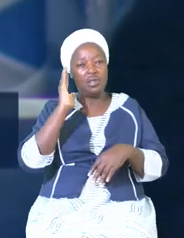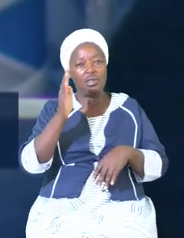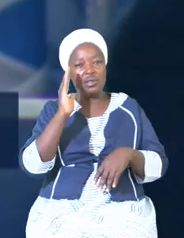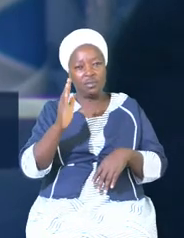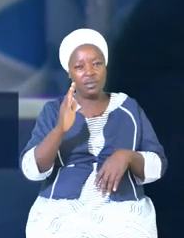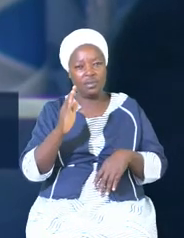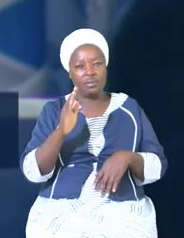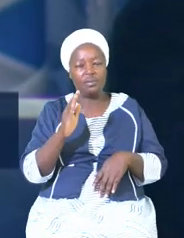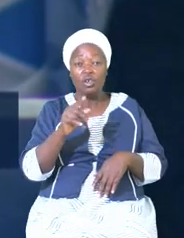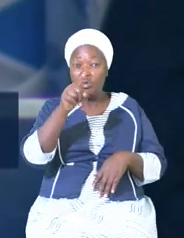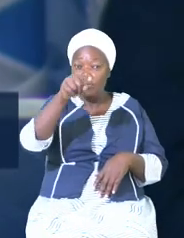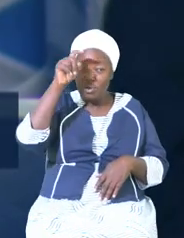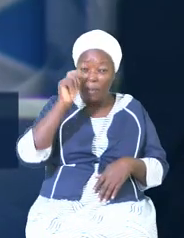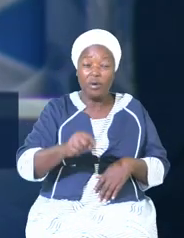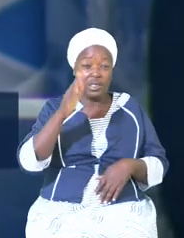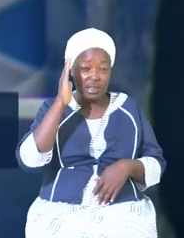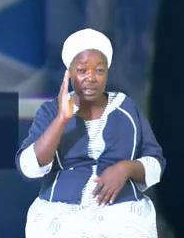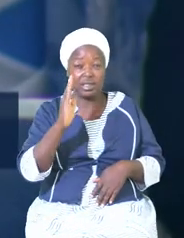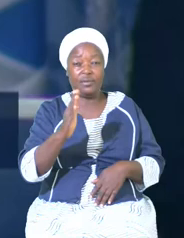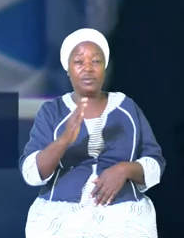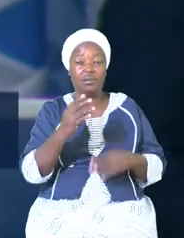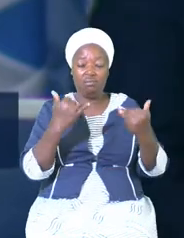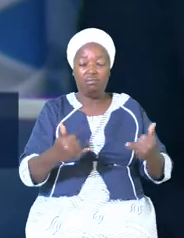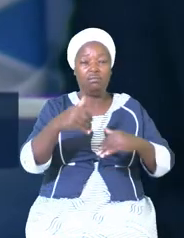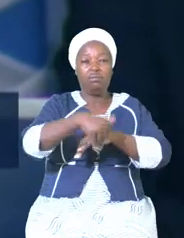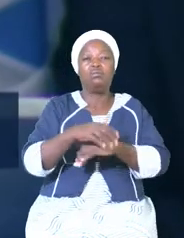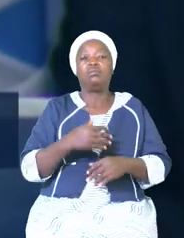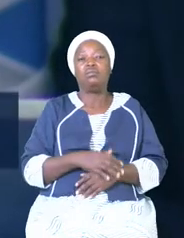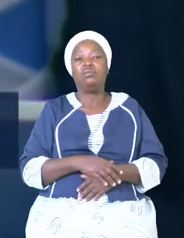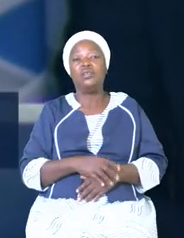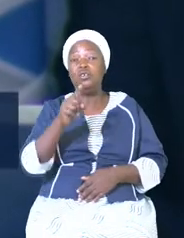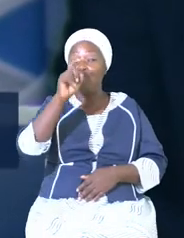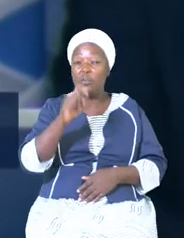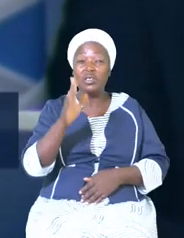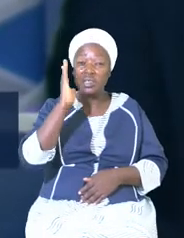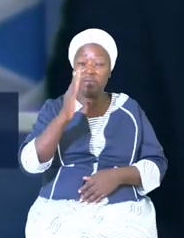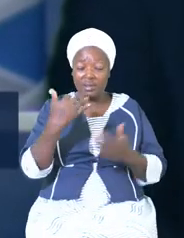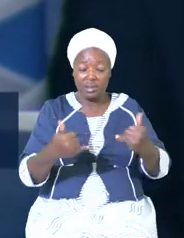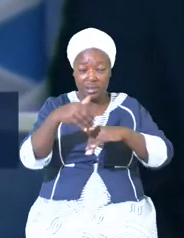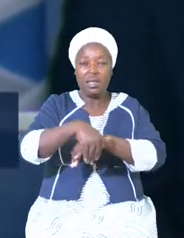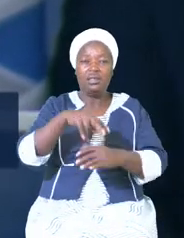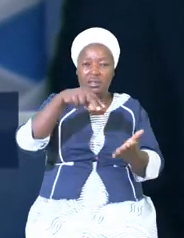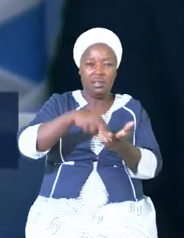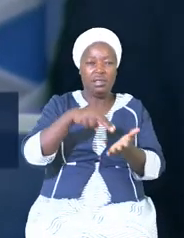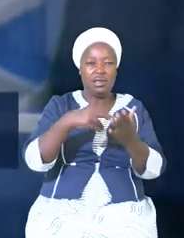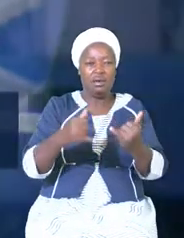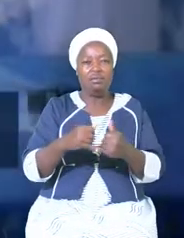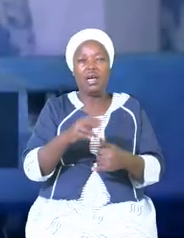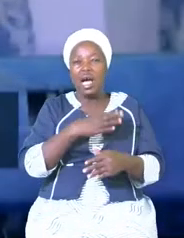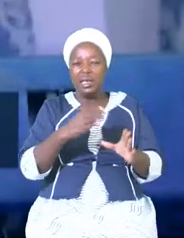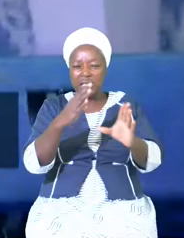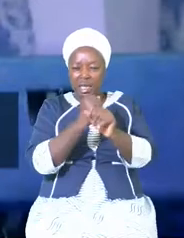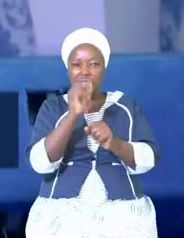Thank you very much. Let's stand up. All of us now. Everybody stand